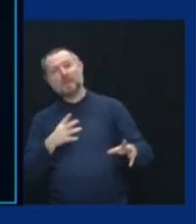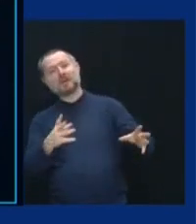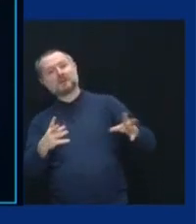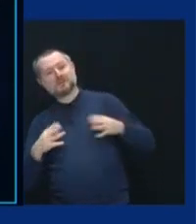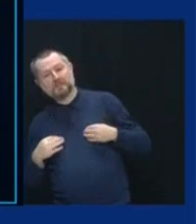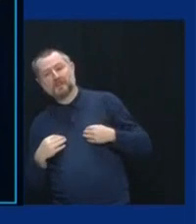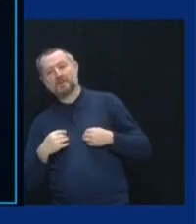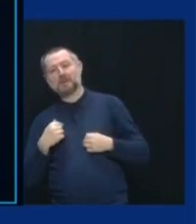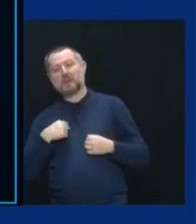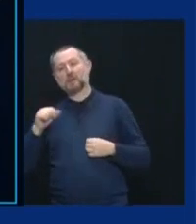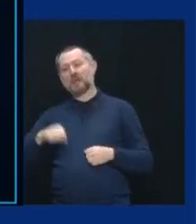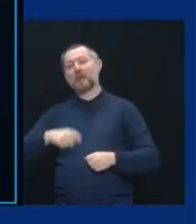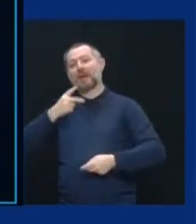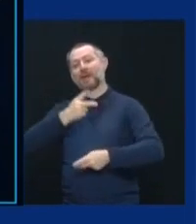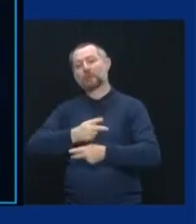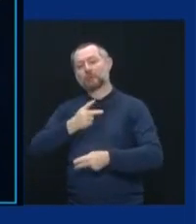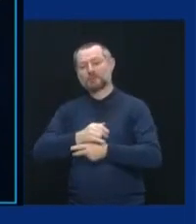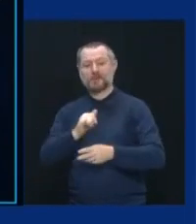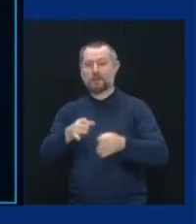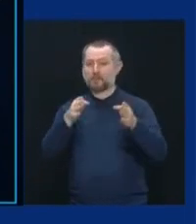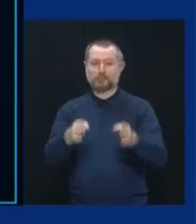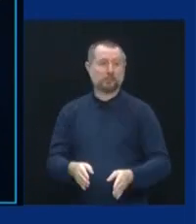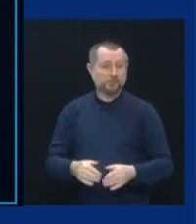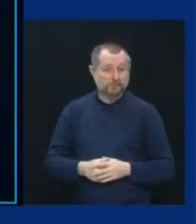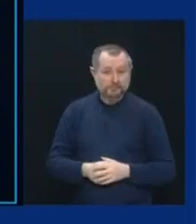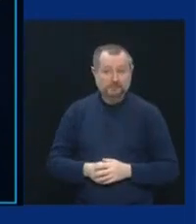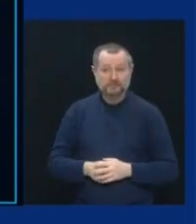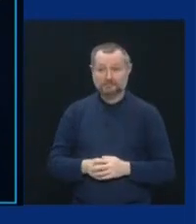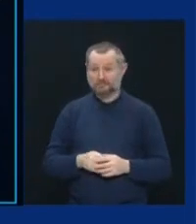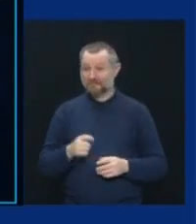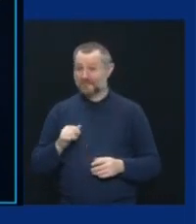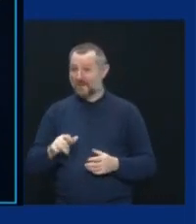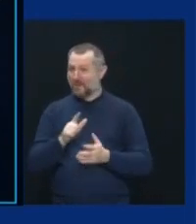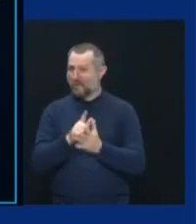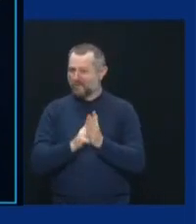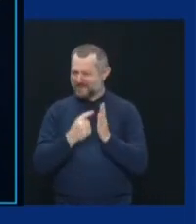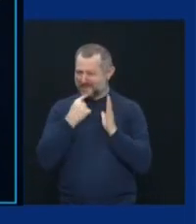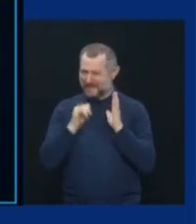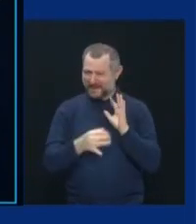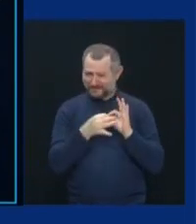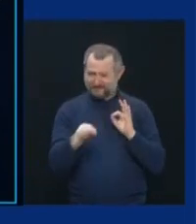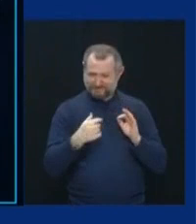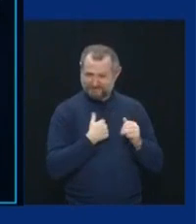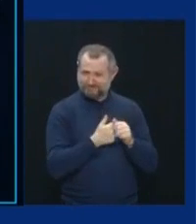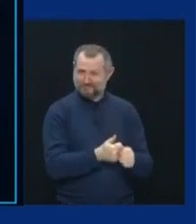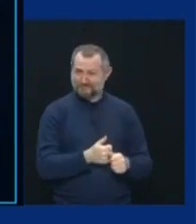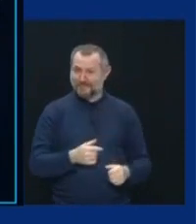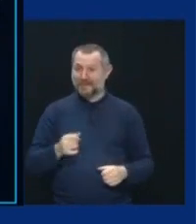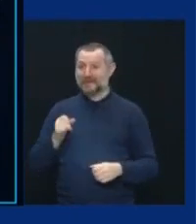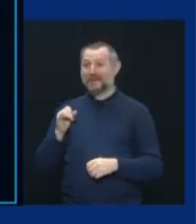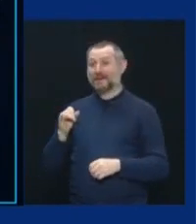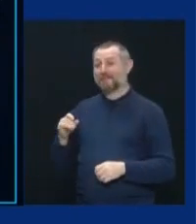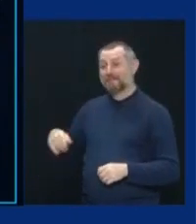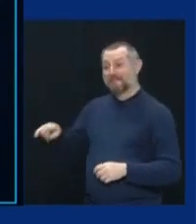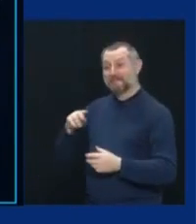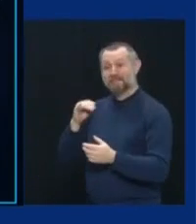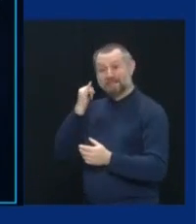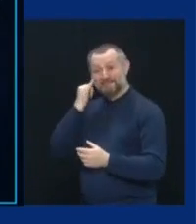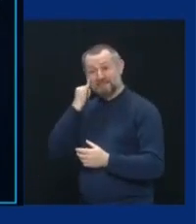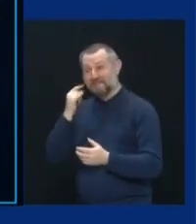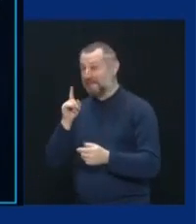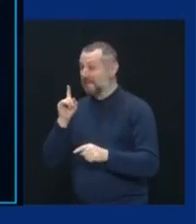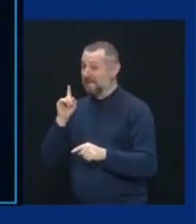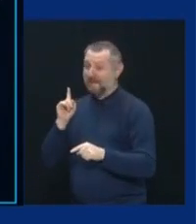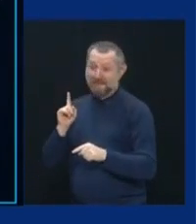for this person. That is a matter of law. They cannot accept a patient who they are